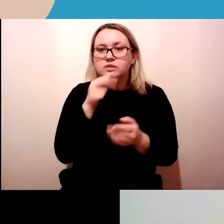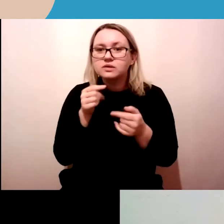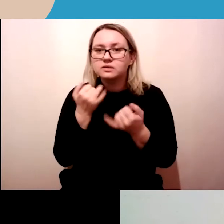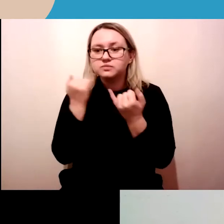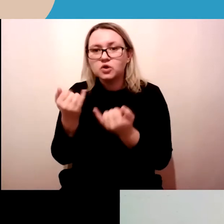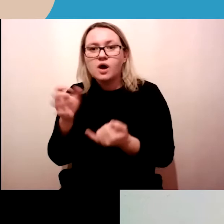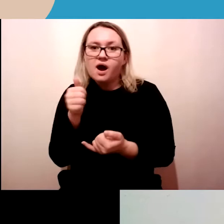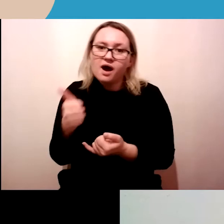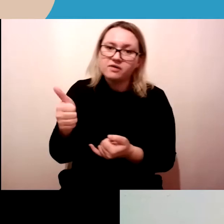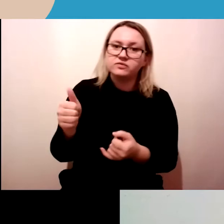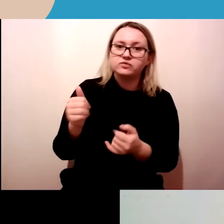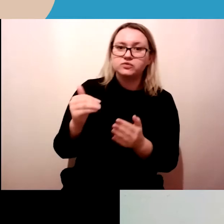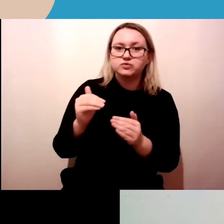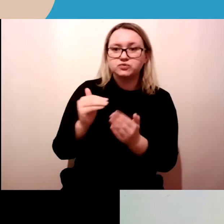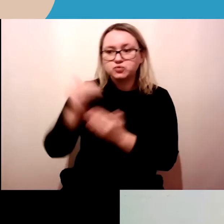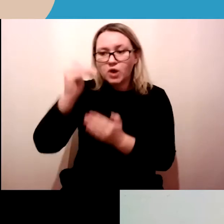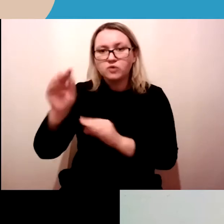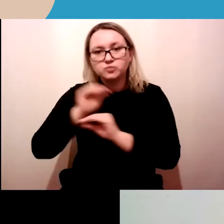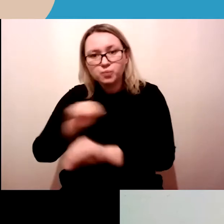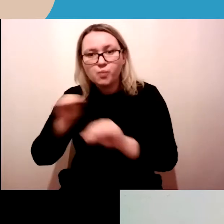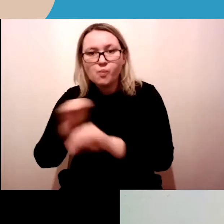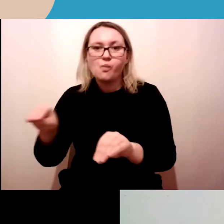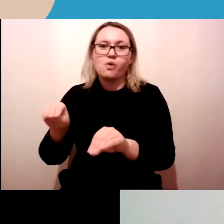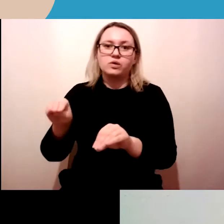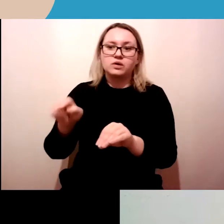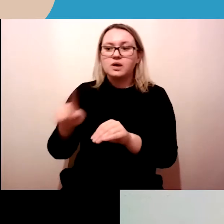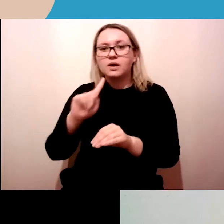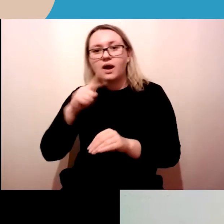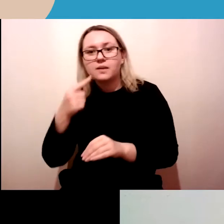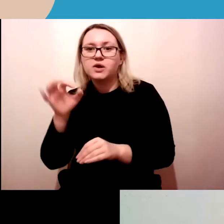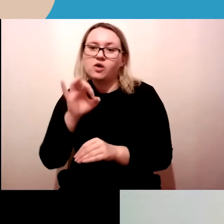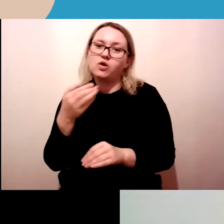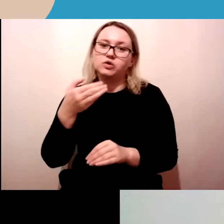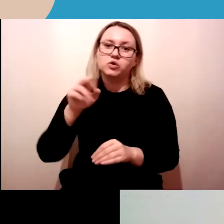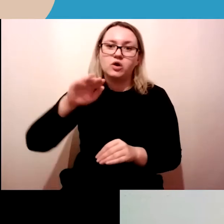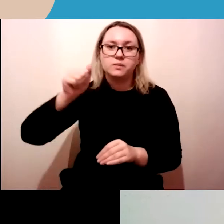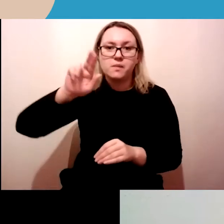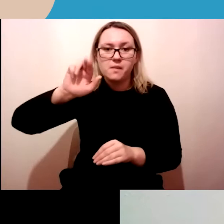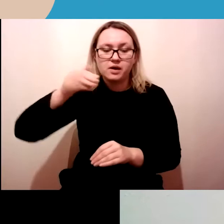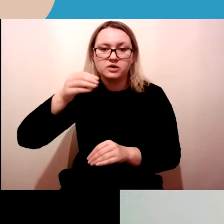program. The focus is on training adults,